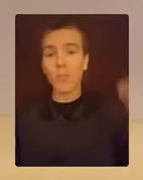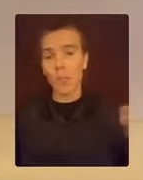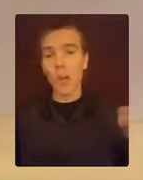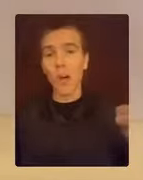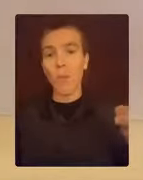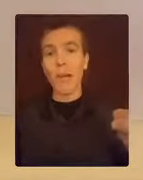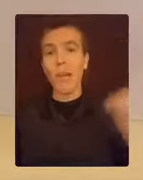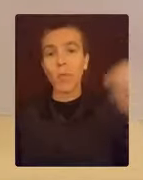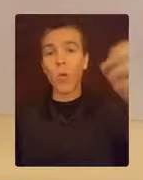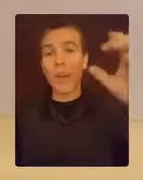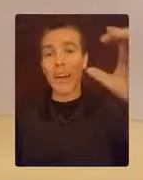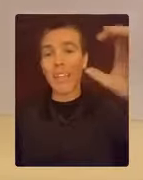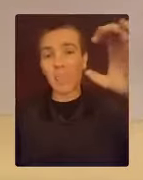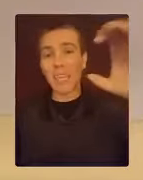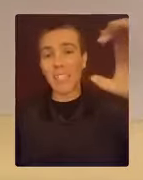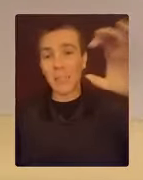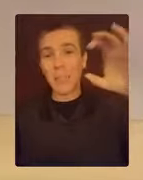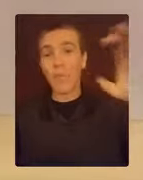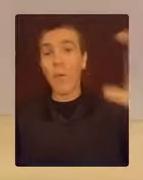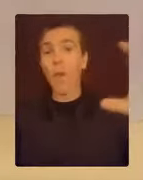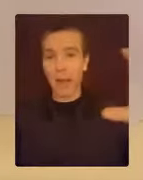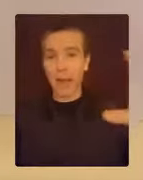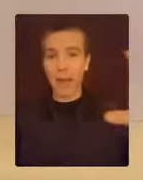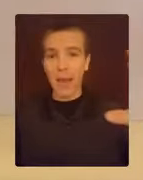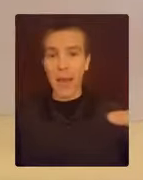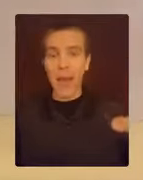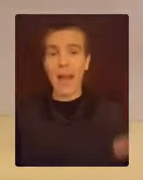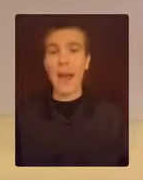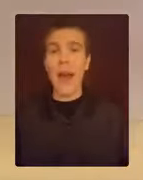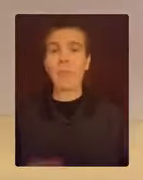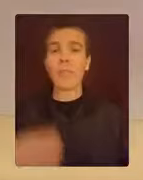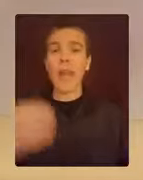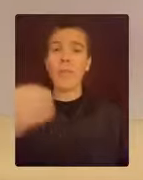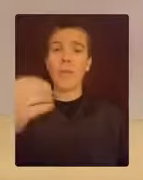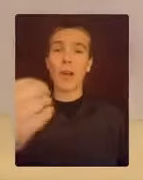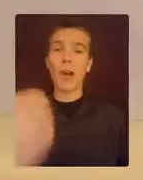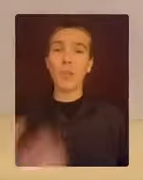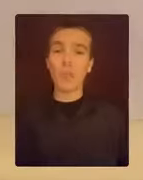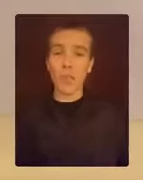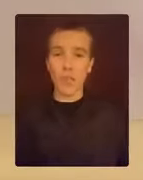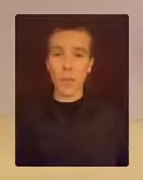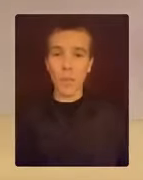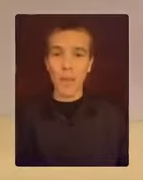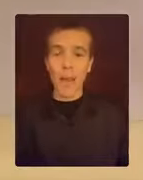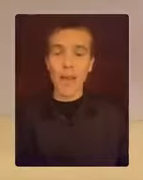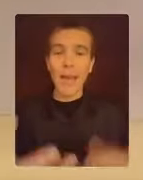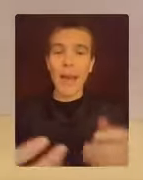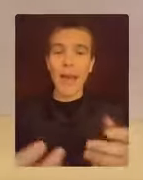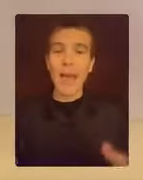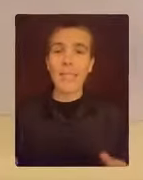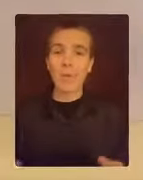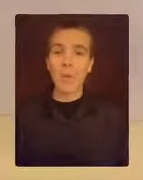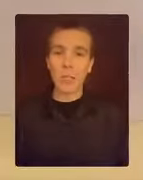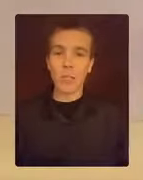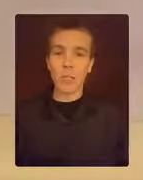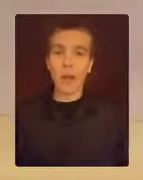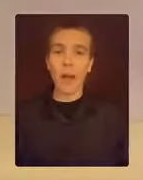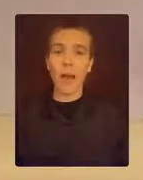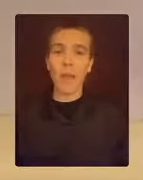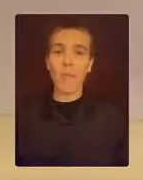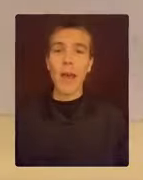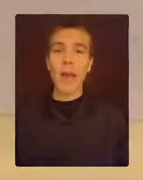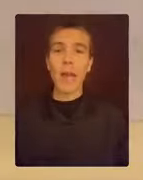to become is what got depicted before me, and I was able to come to him and ask him questions